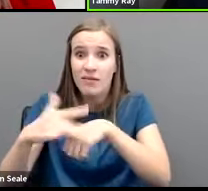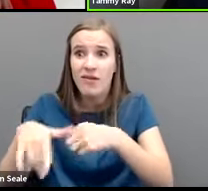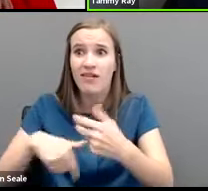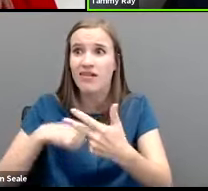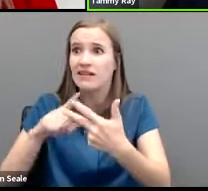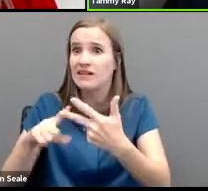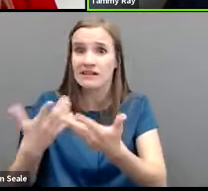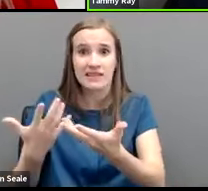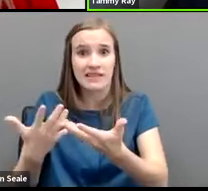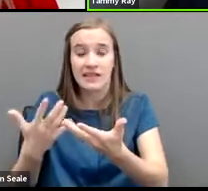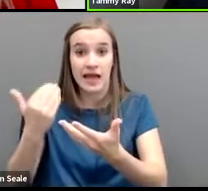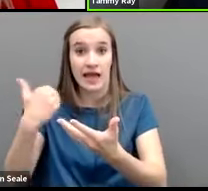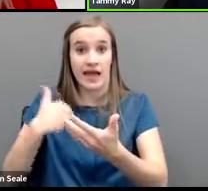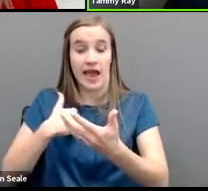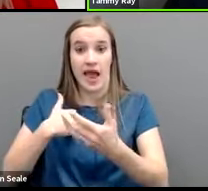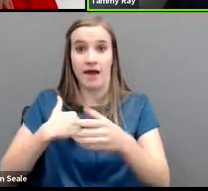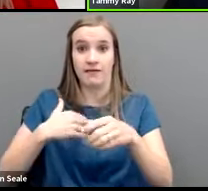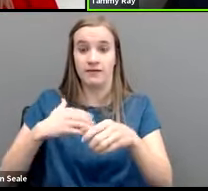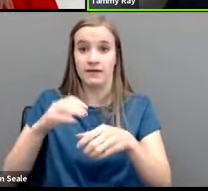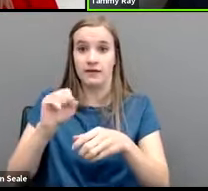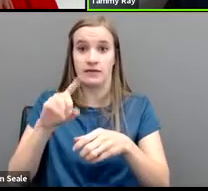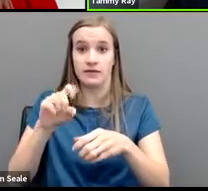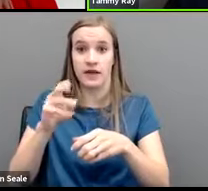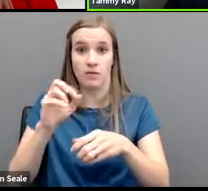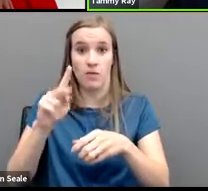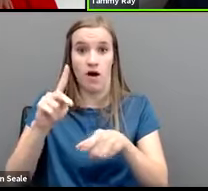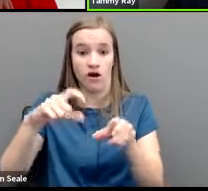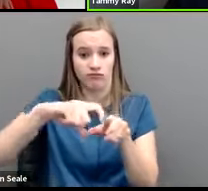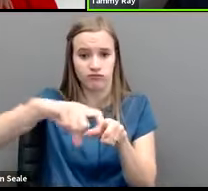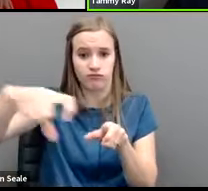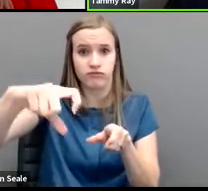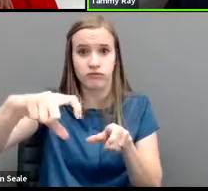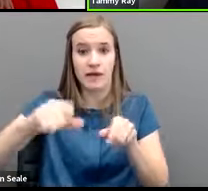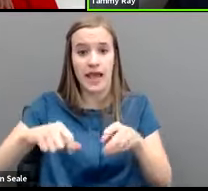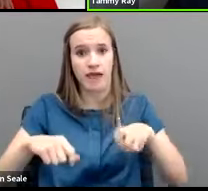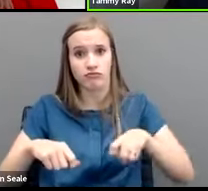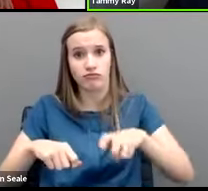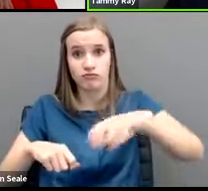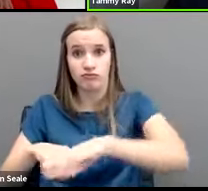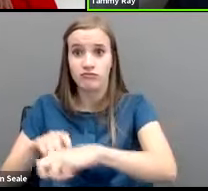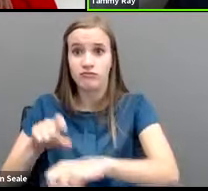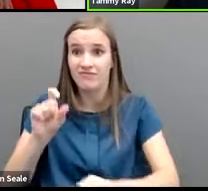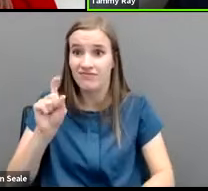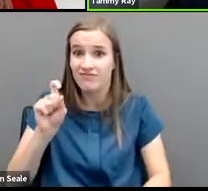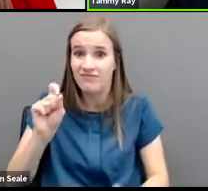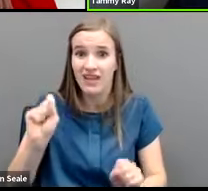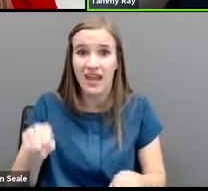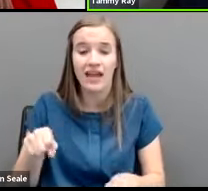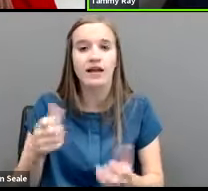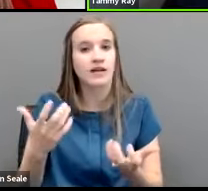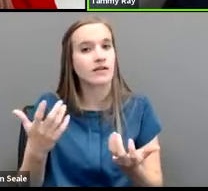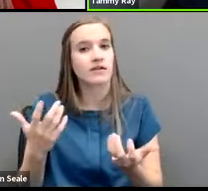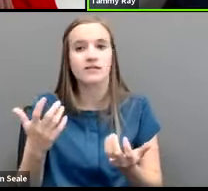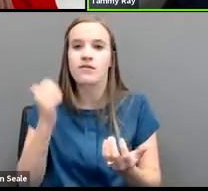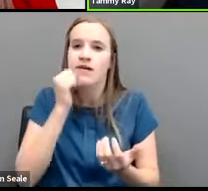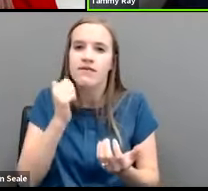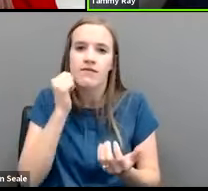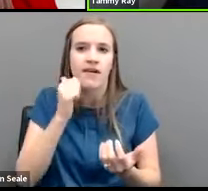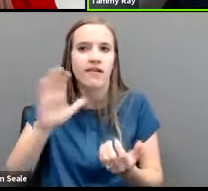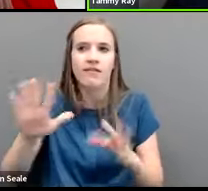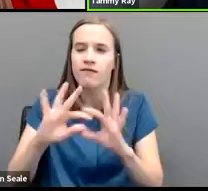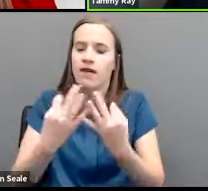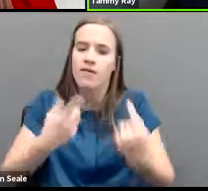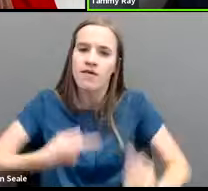just things that they struggled with just the simplest of things every single day. And, you